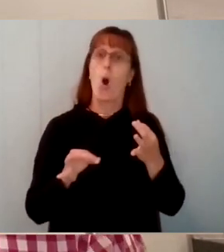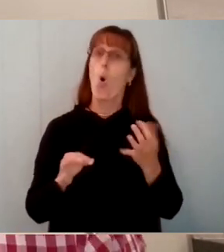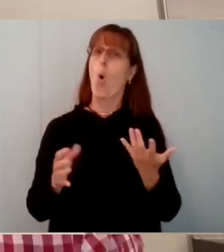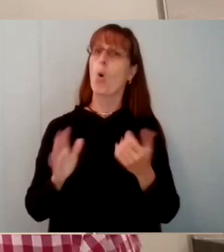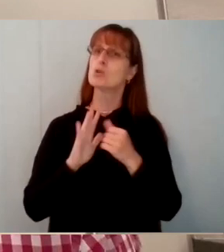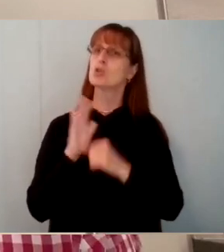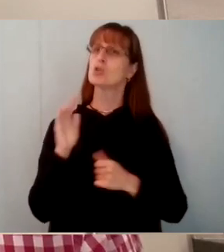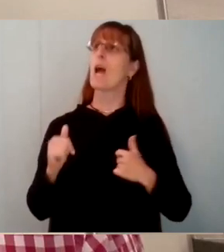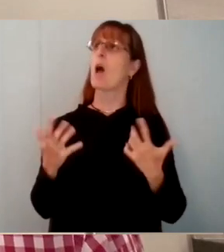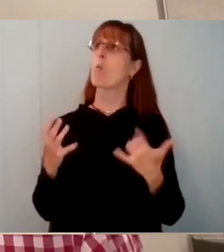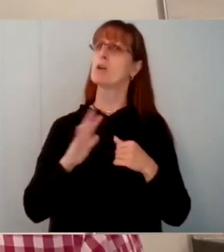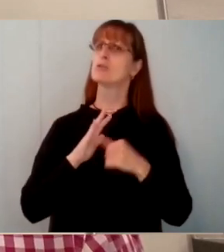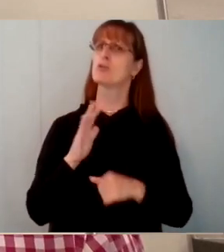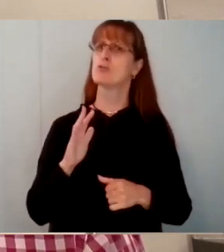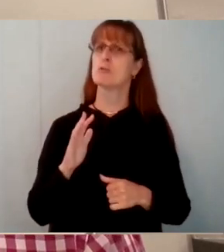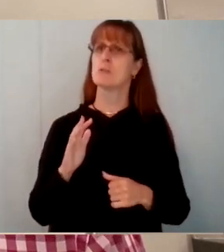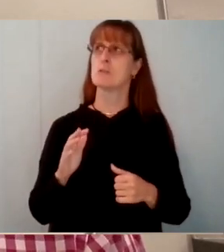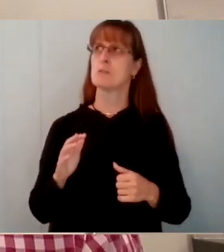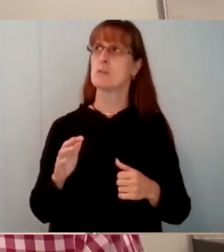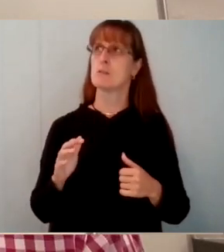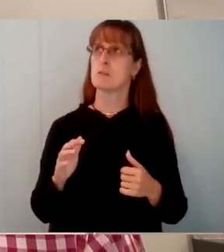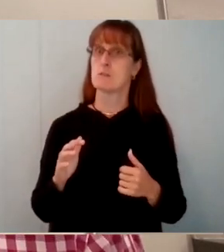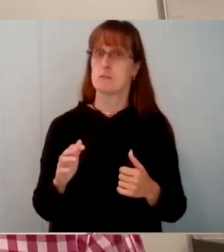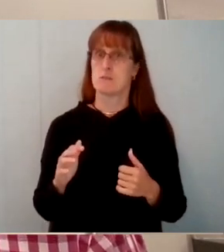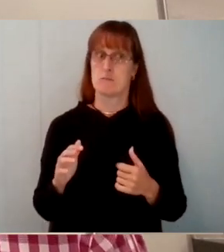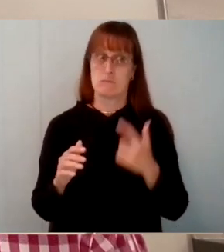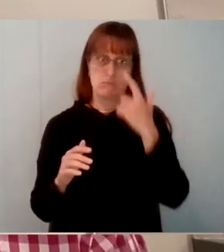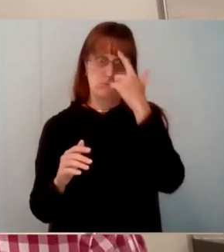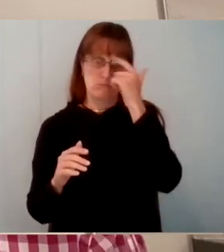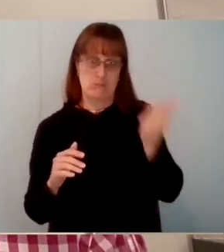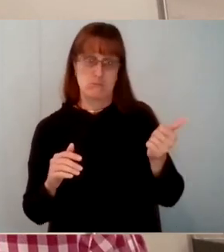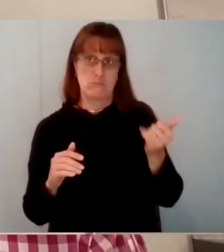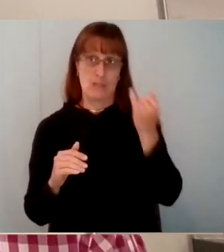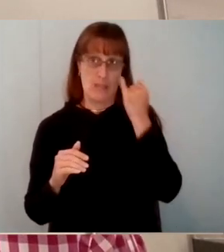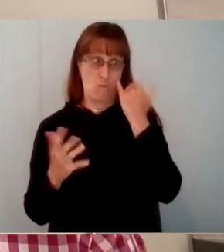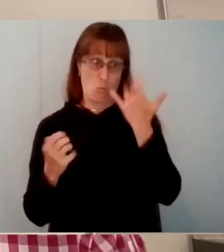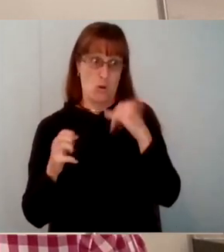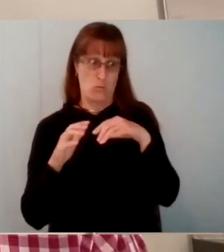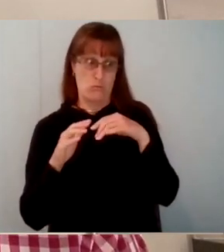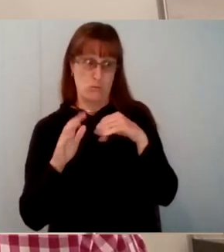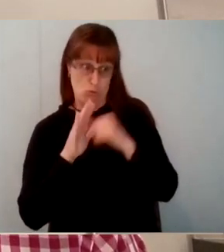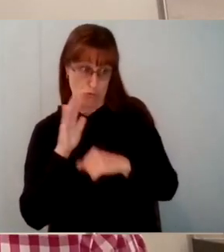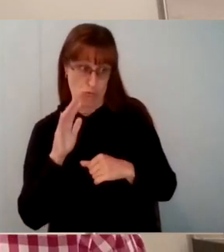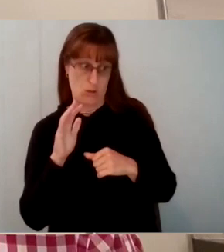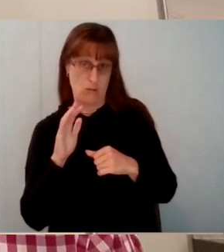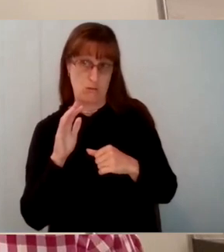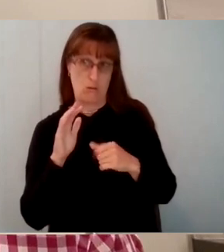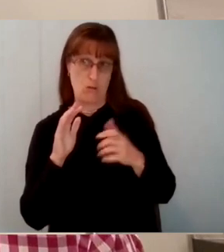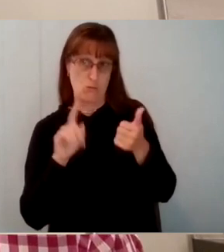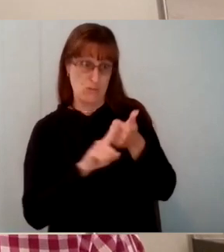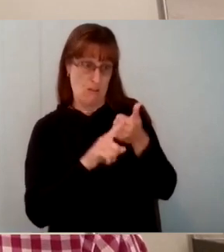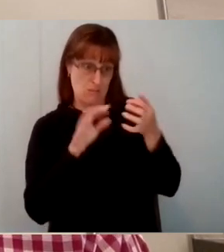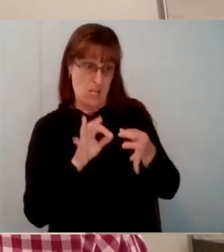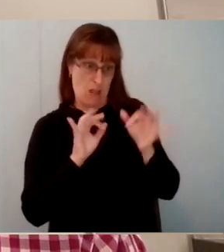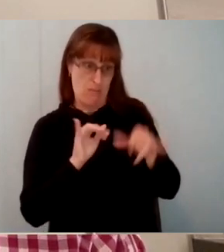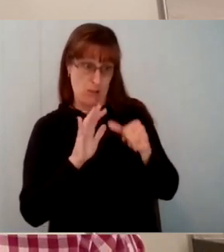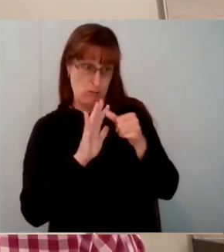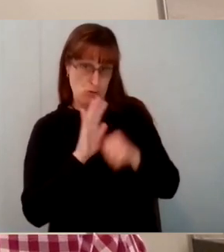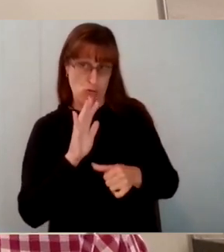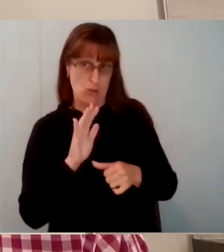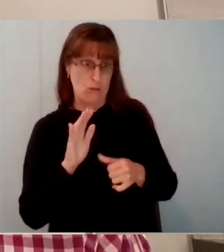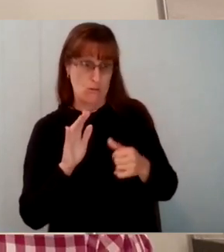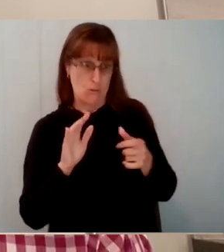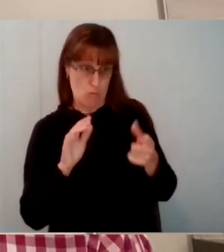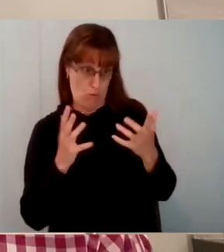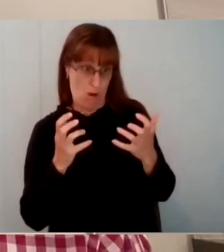service, that's what it is. It's elective. You don't have a right to it, but we are happy to provide it. And so if you're going to come into our facilities, you need to follow our rules.